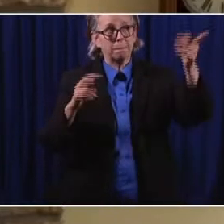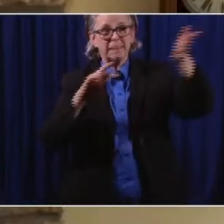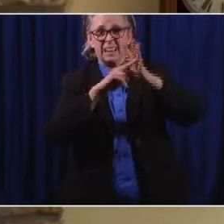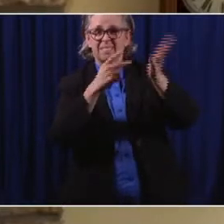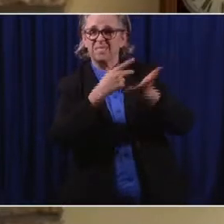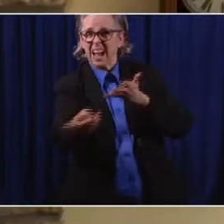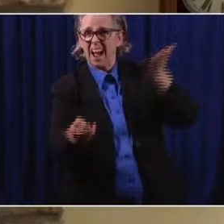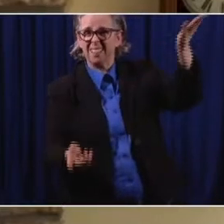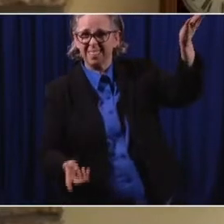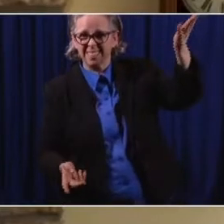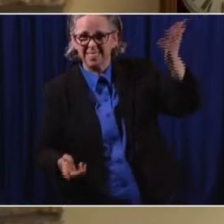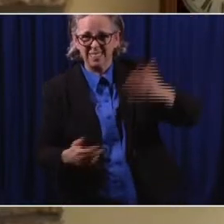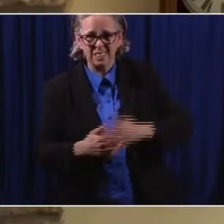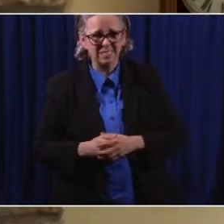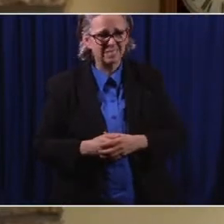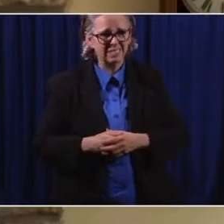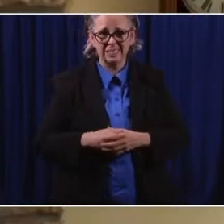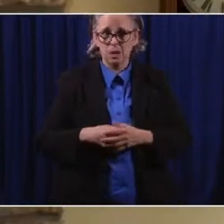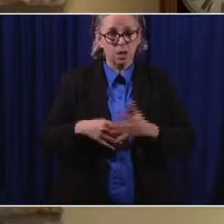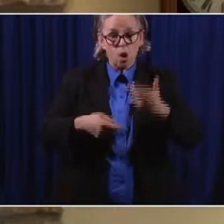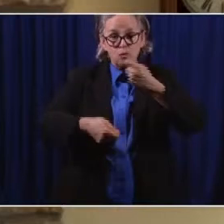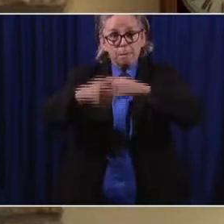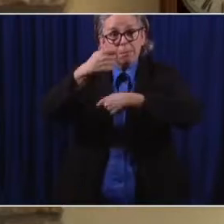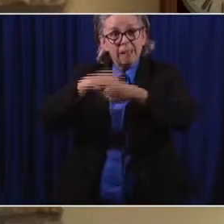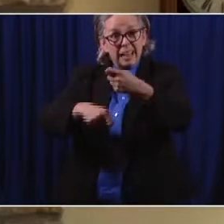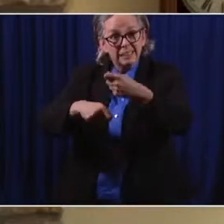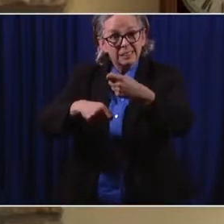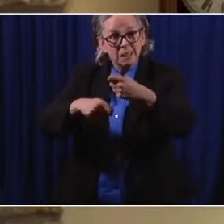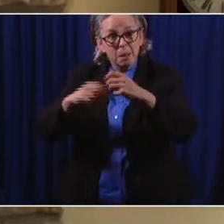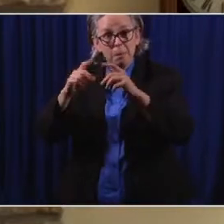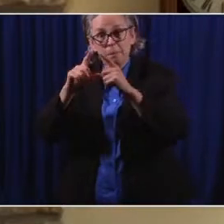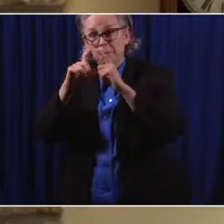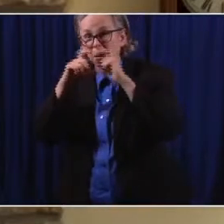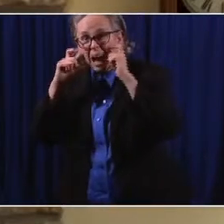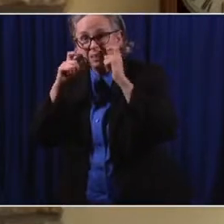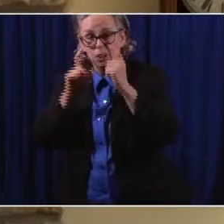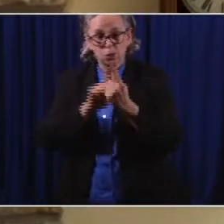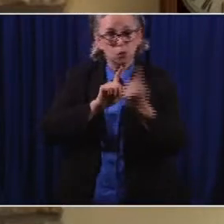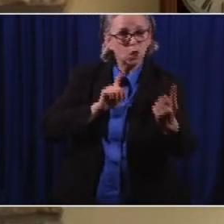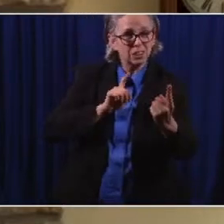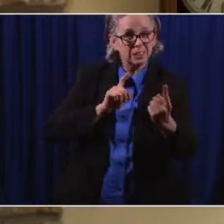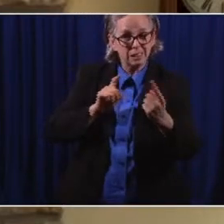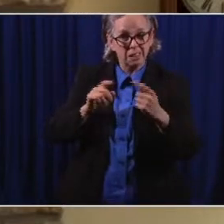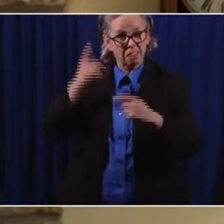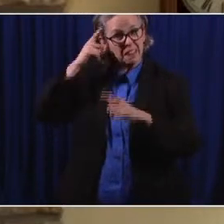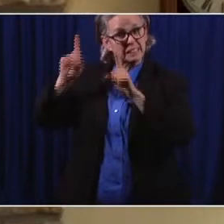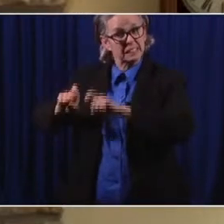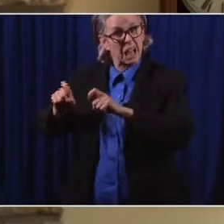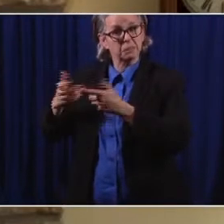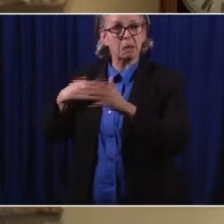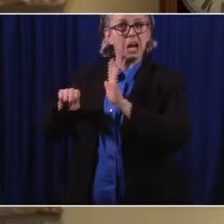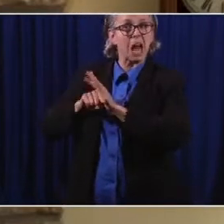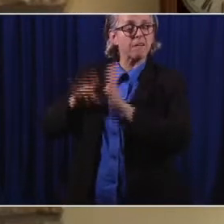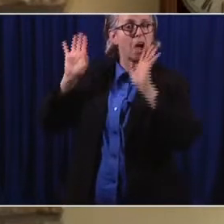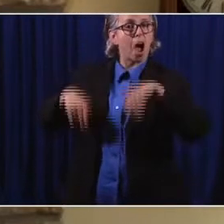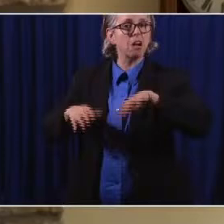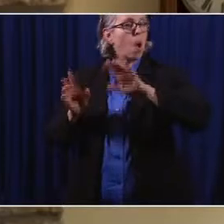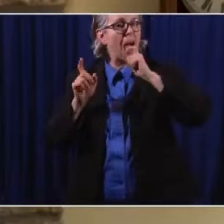wearing a mask. It does not substitute for keeping a distance. And look, I've made